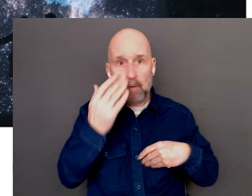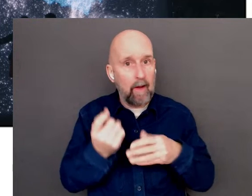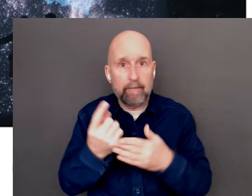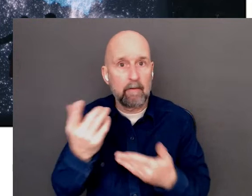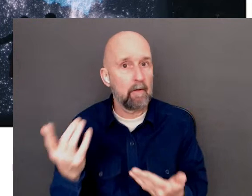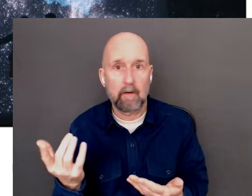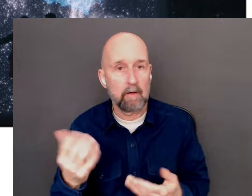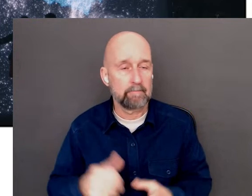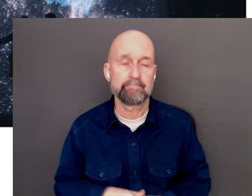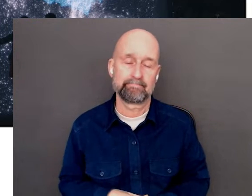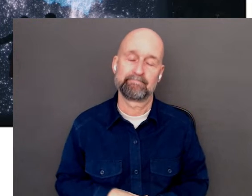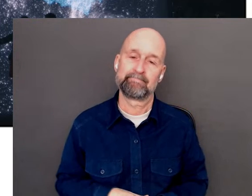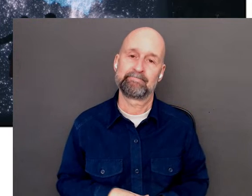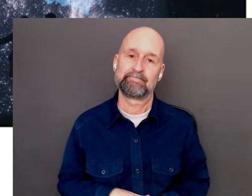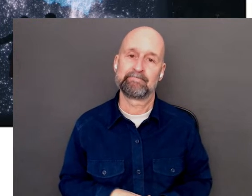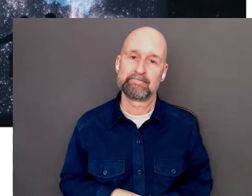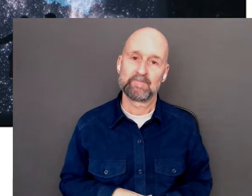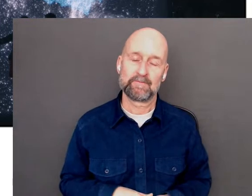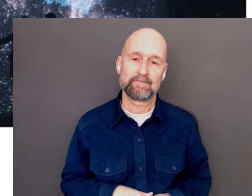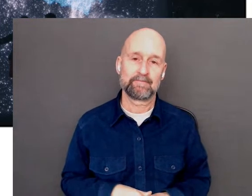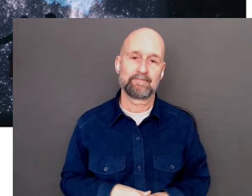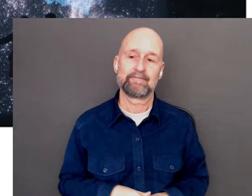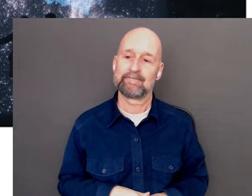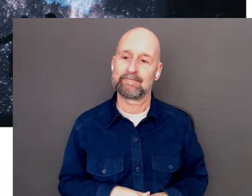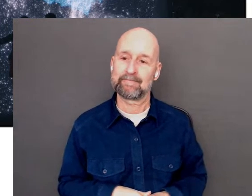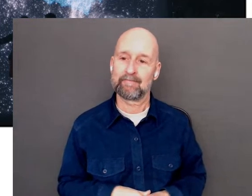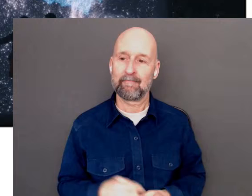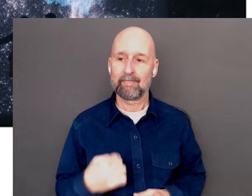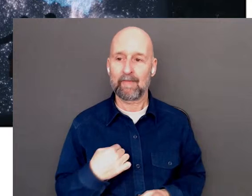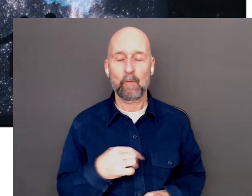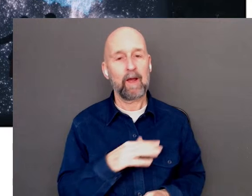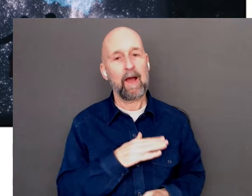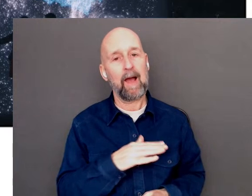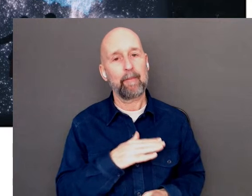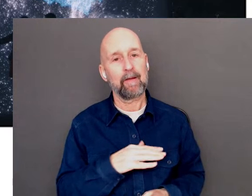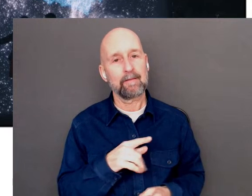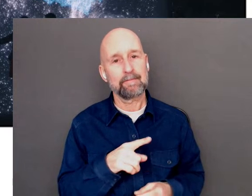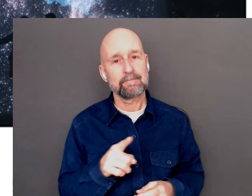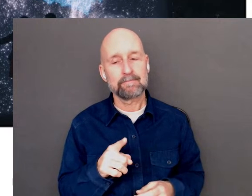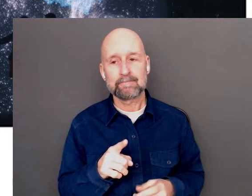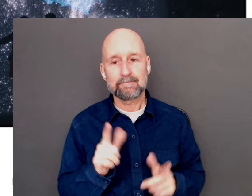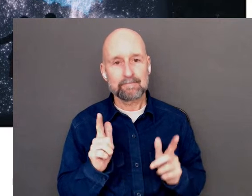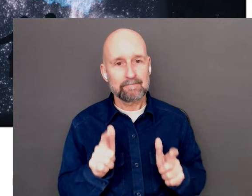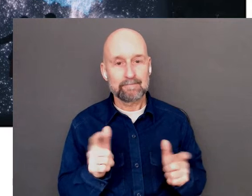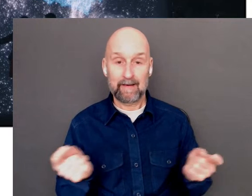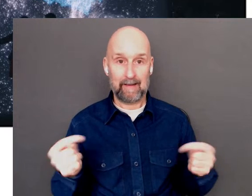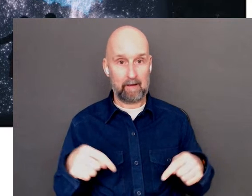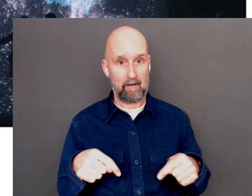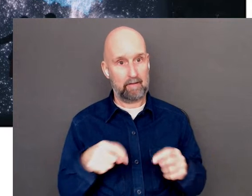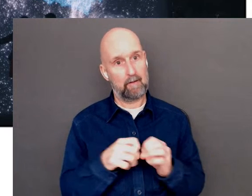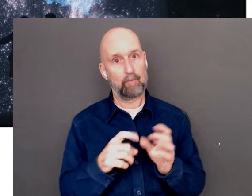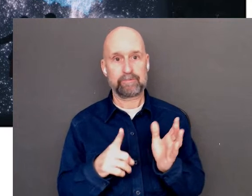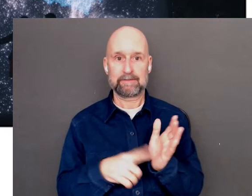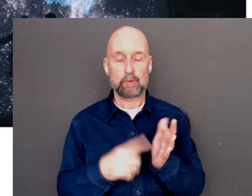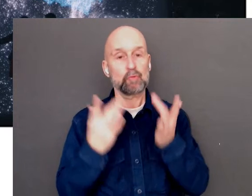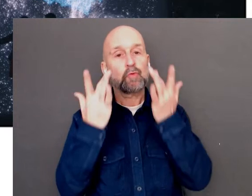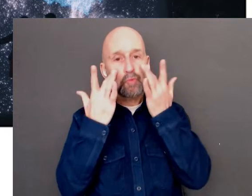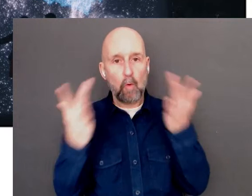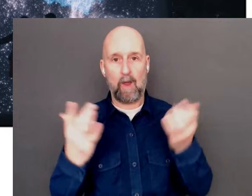I don't know if you have some. Yeah, stuff. we're happy to just be able to be here and present our work, and